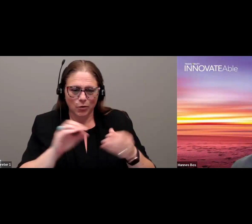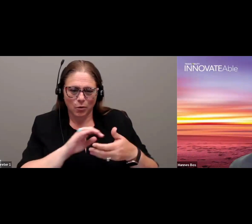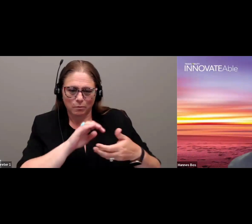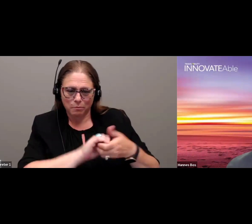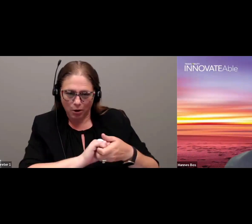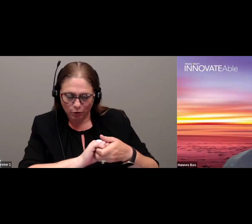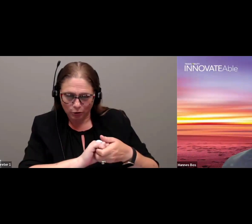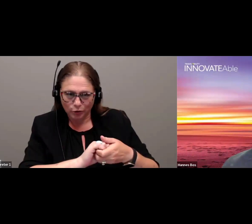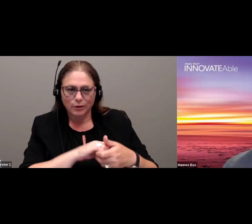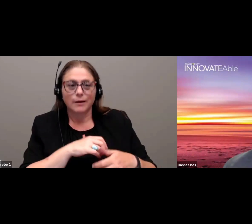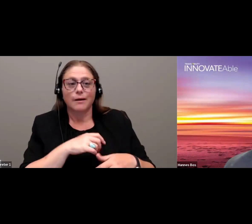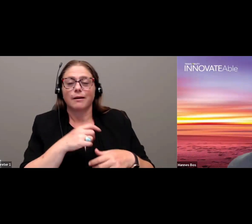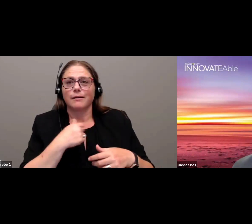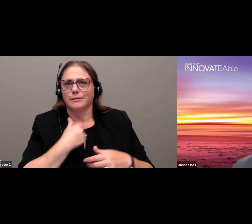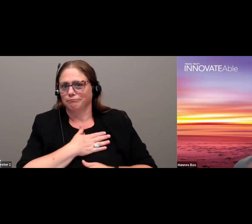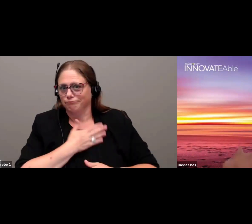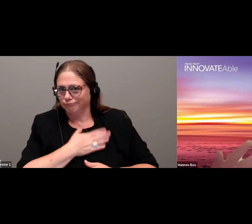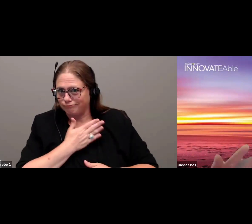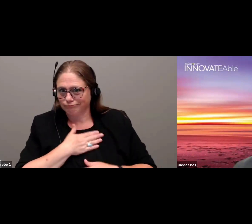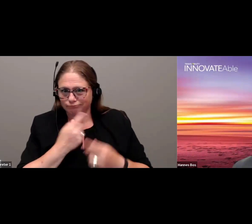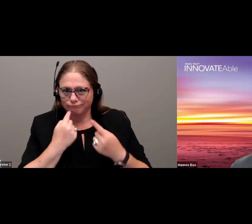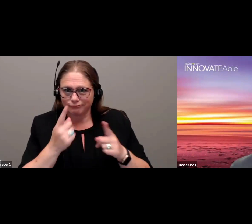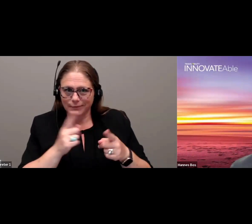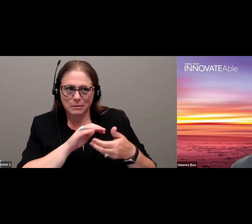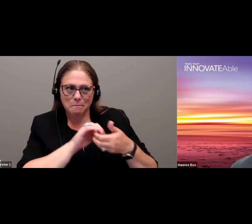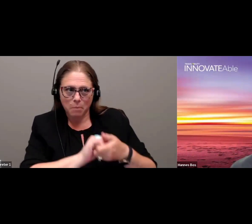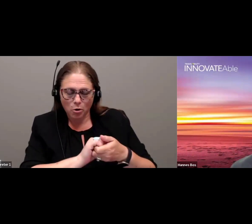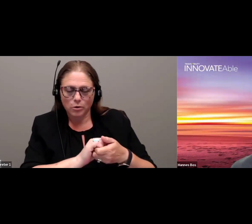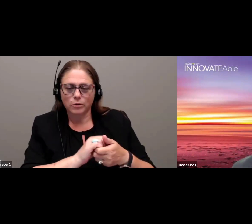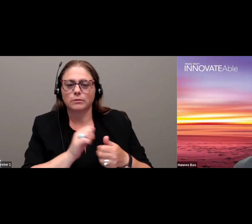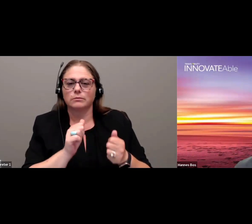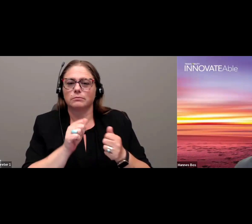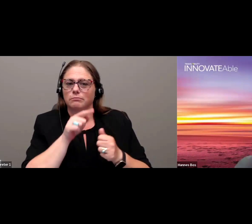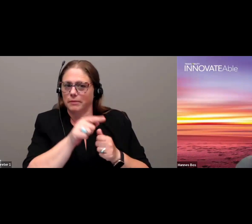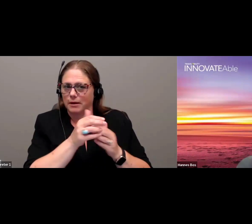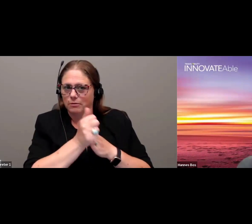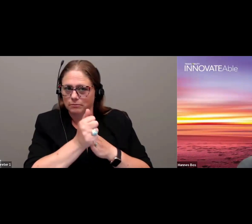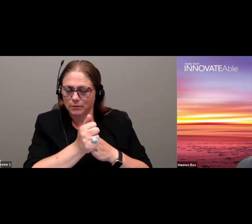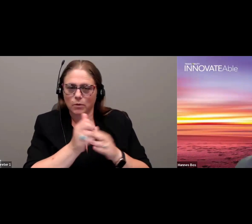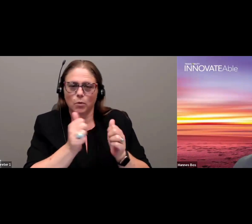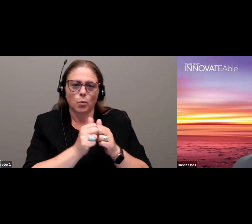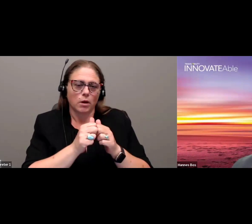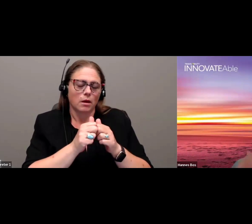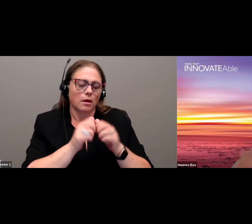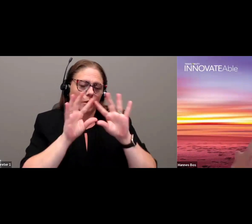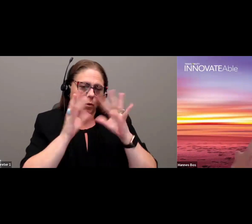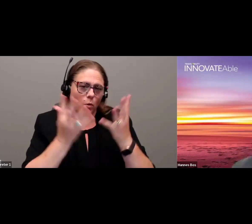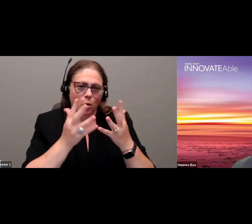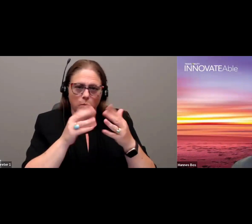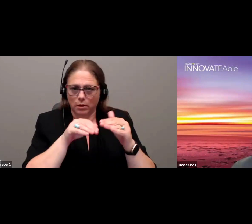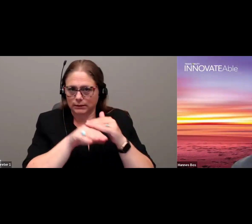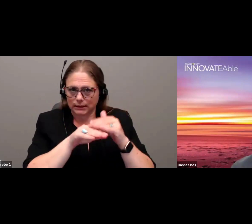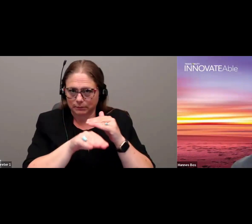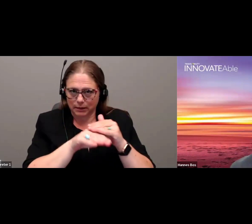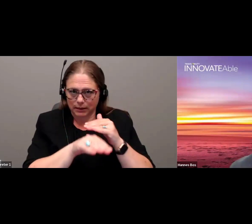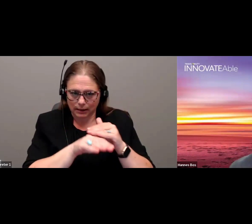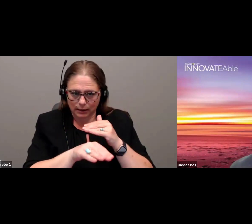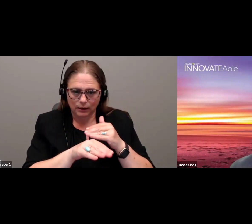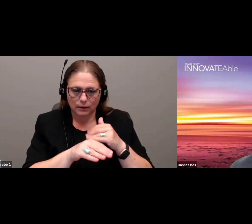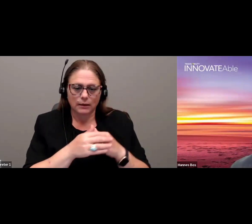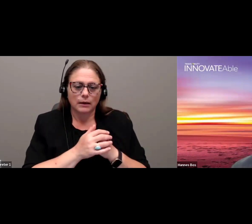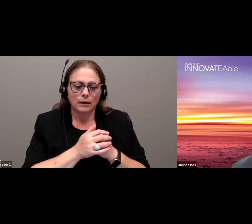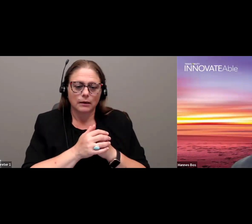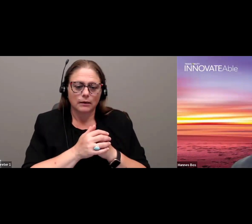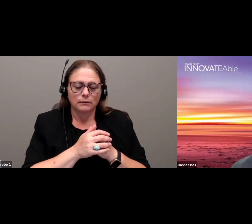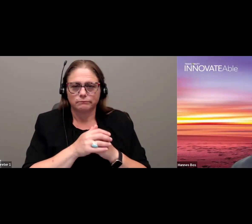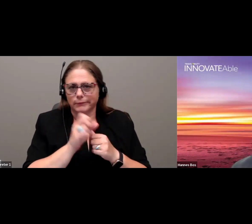a partner in Sarge Traveling, who is a leader in global accessibility as well, but then in the offline world. And so together